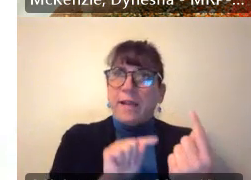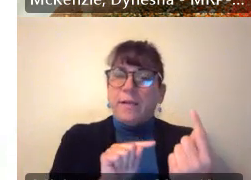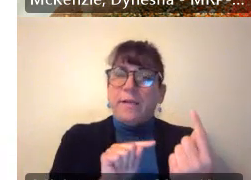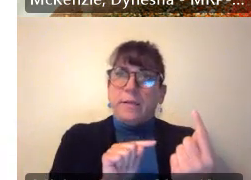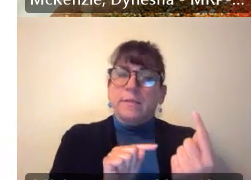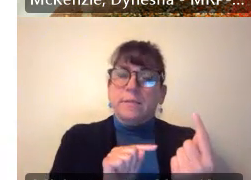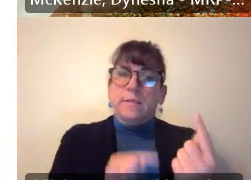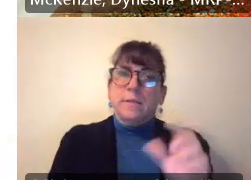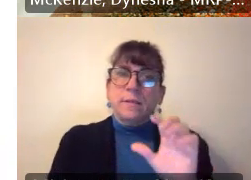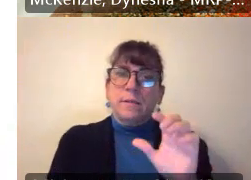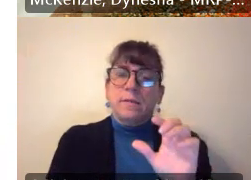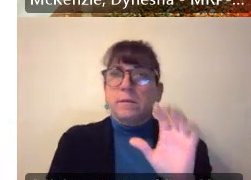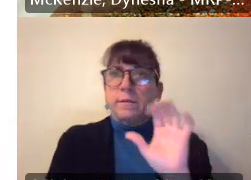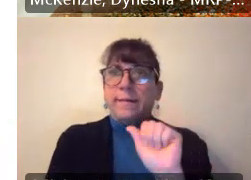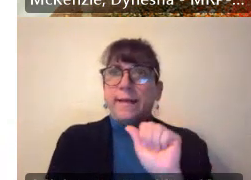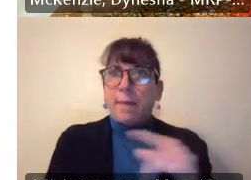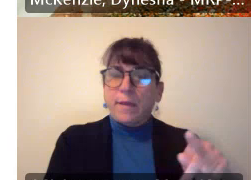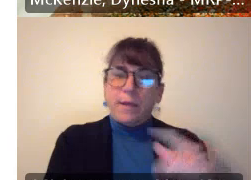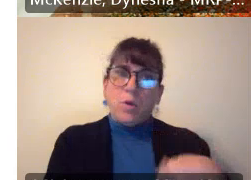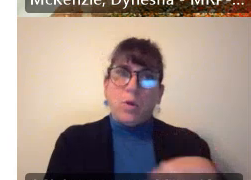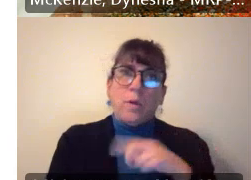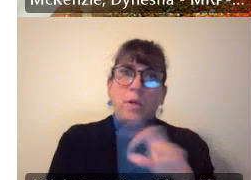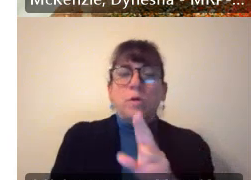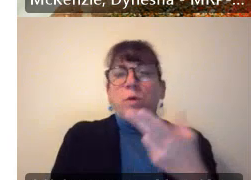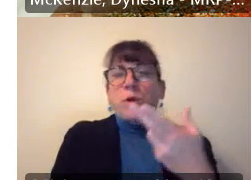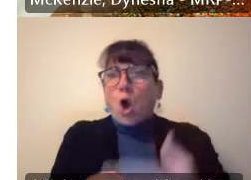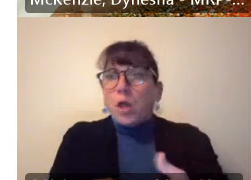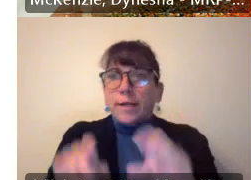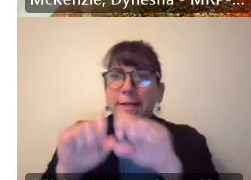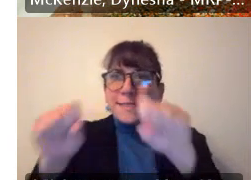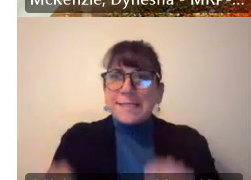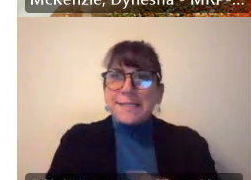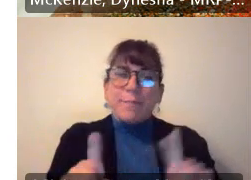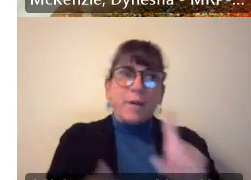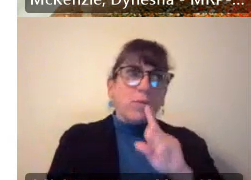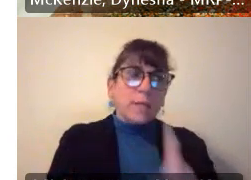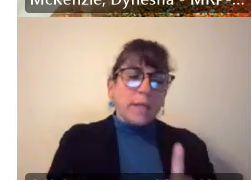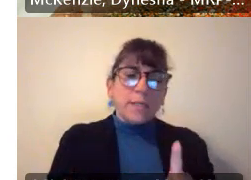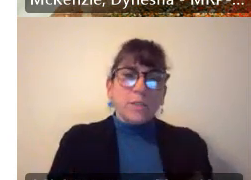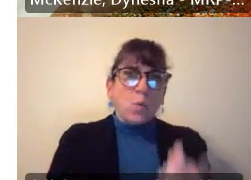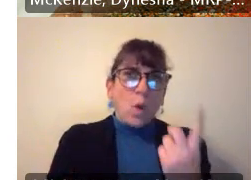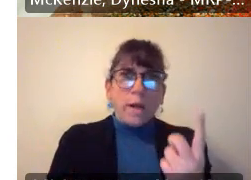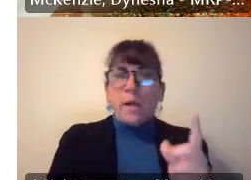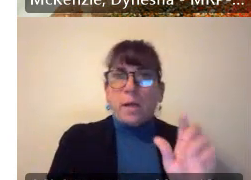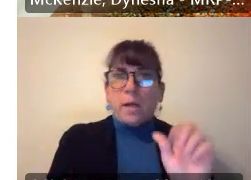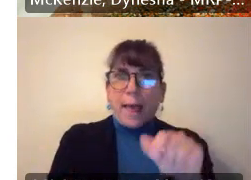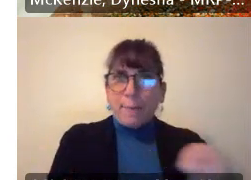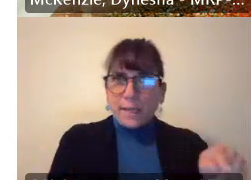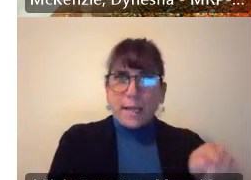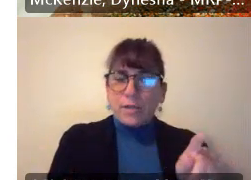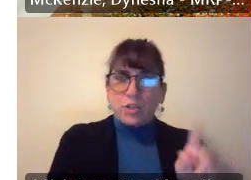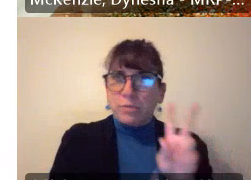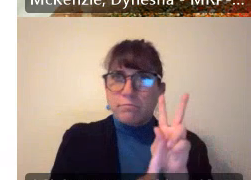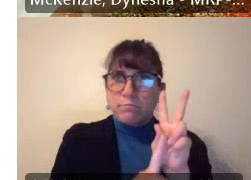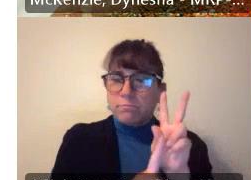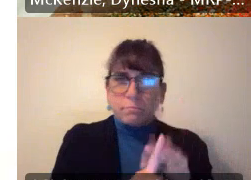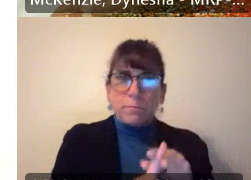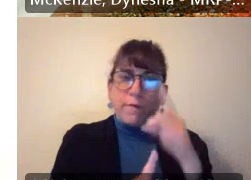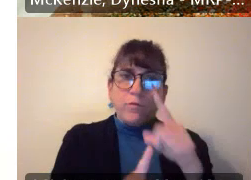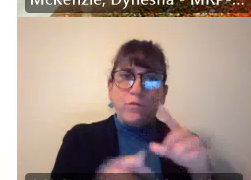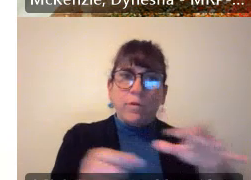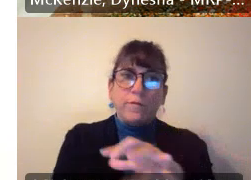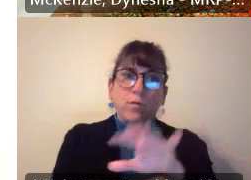application. We tend to call it a system, but it is in fact one application around the entire